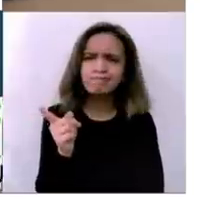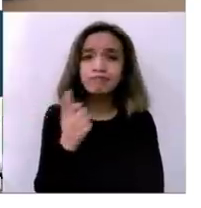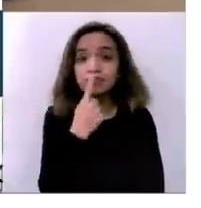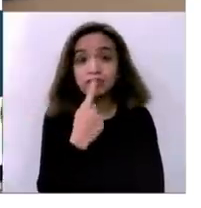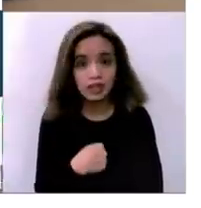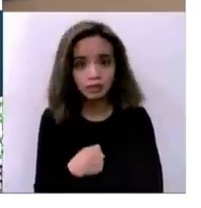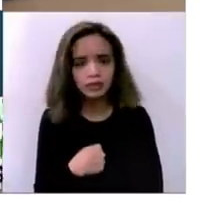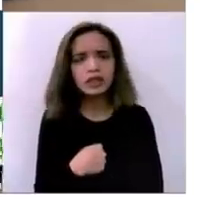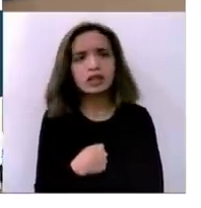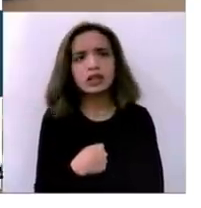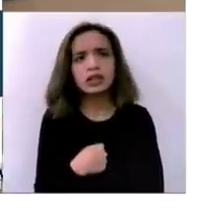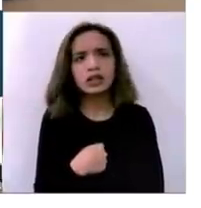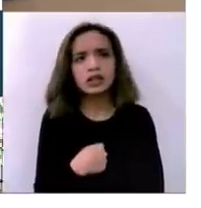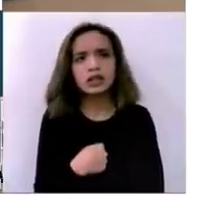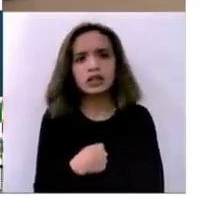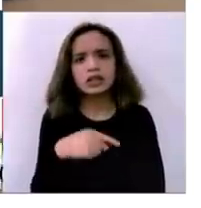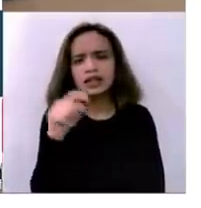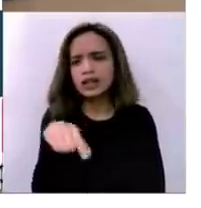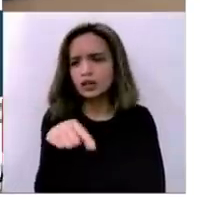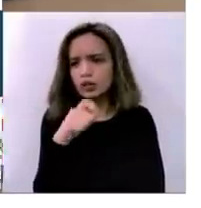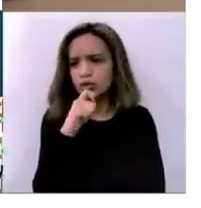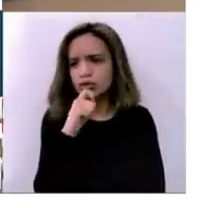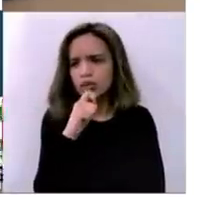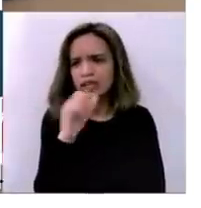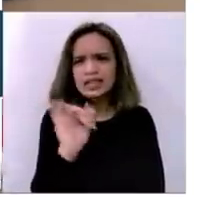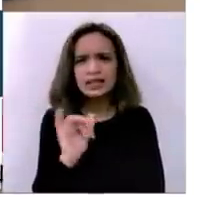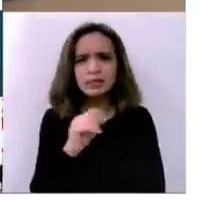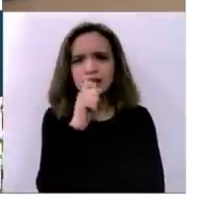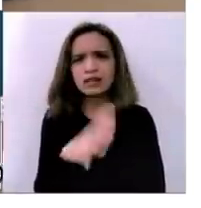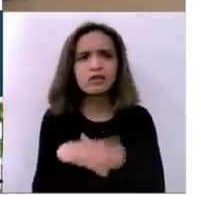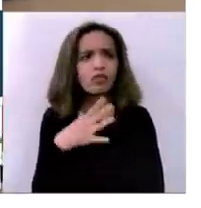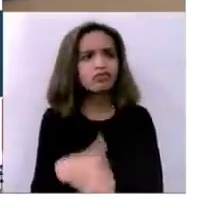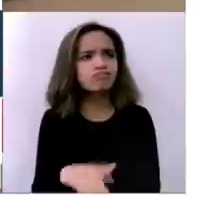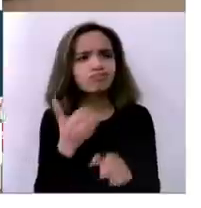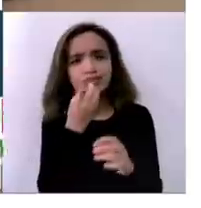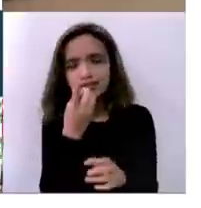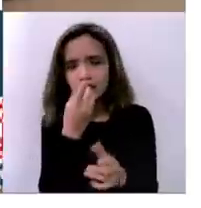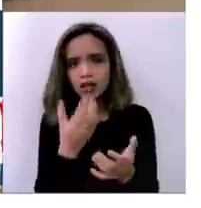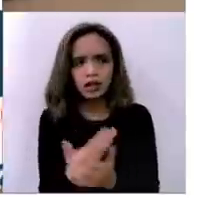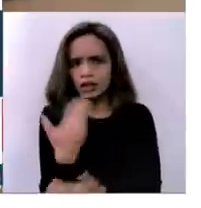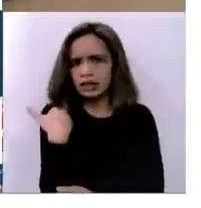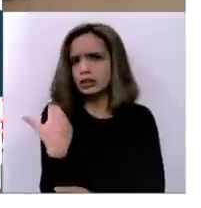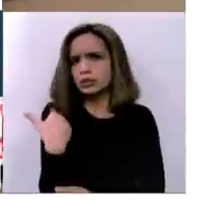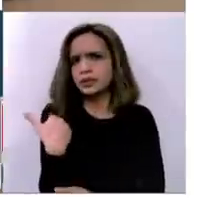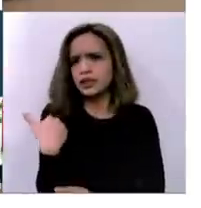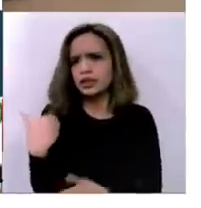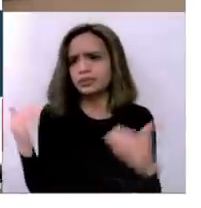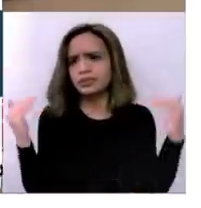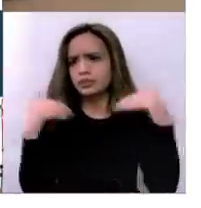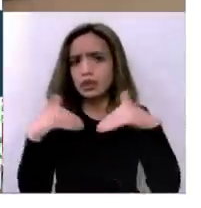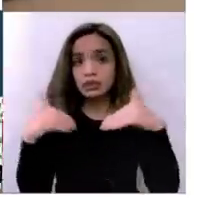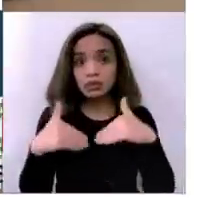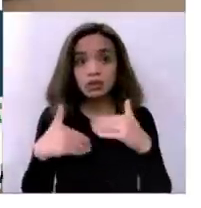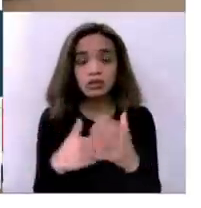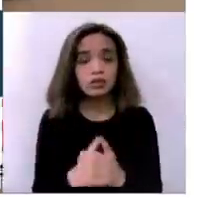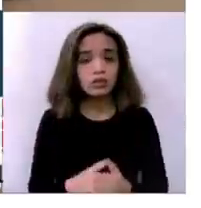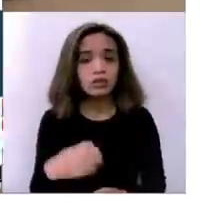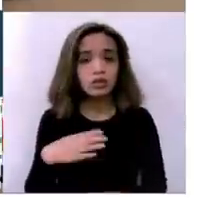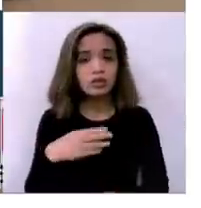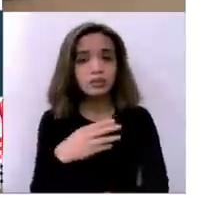specifically that this is a non-political dinner. No, he hasn't met Congress or members of Congress of that